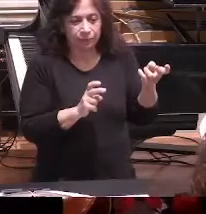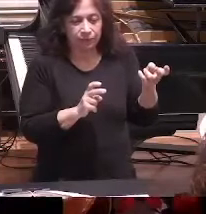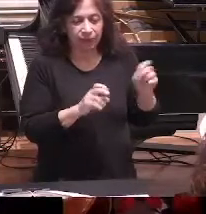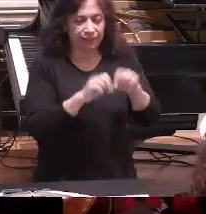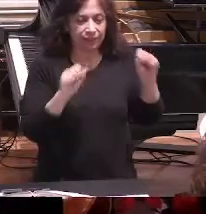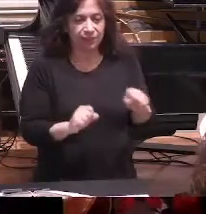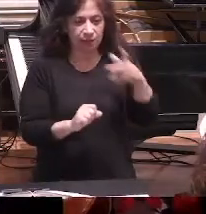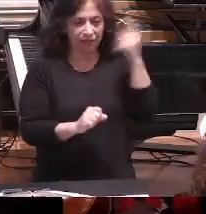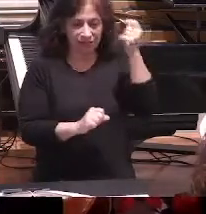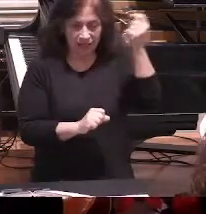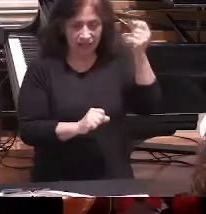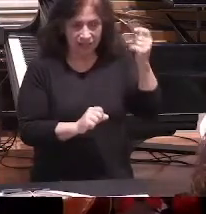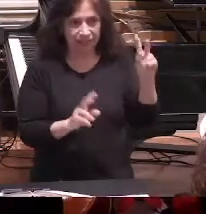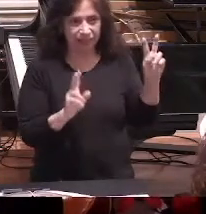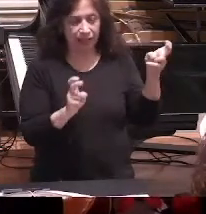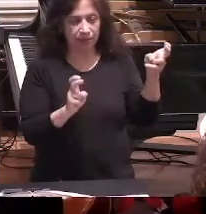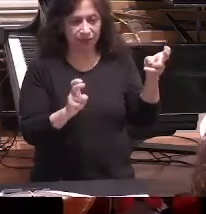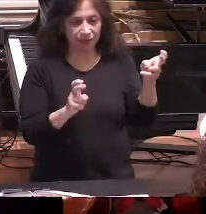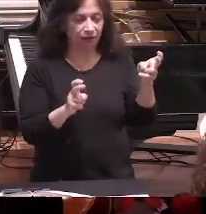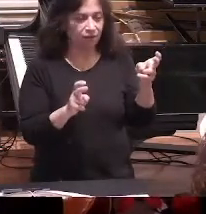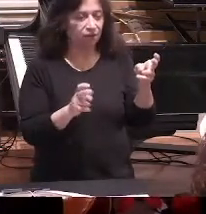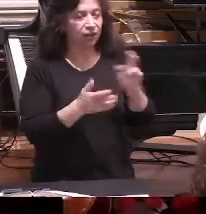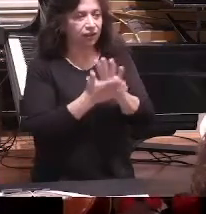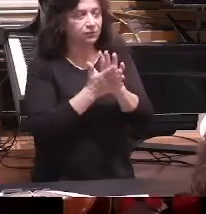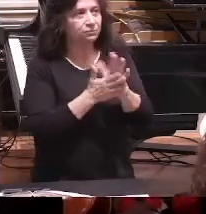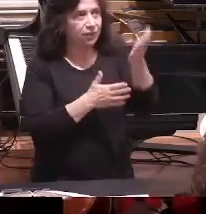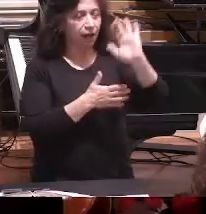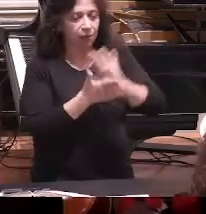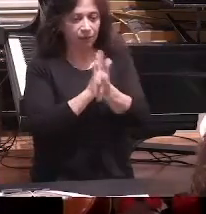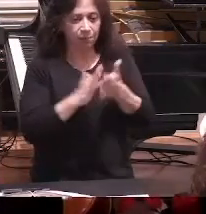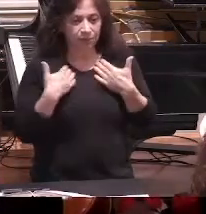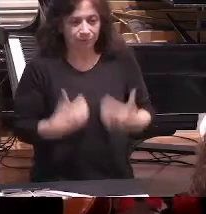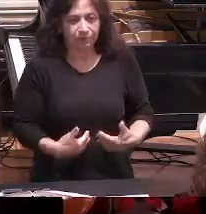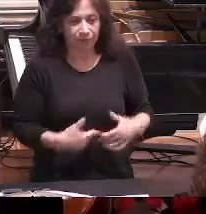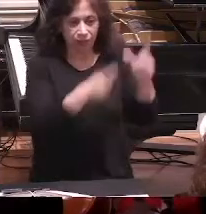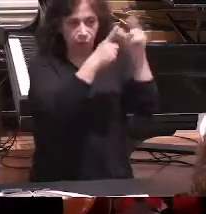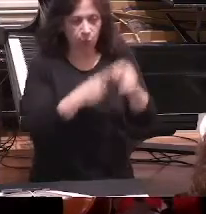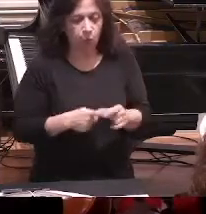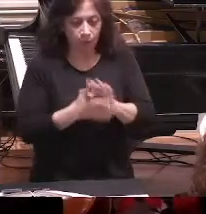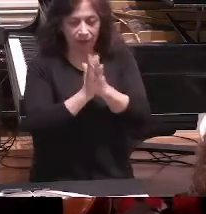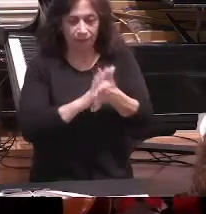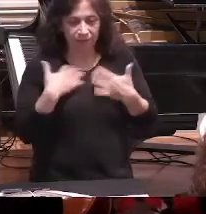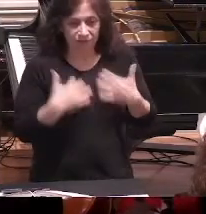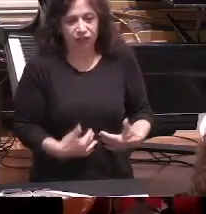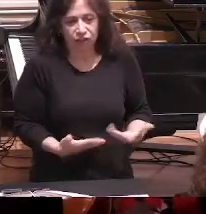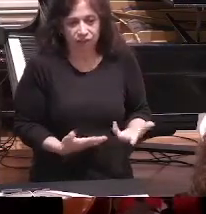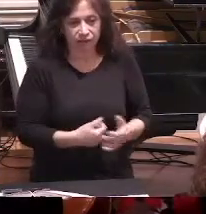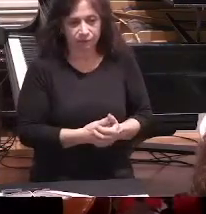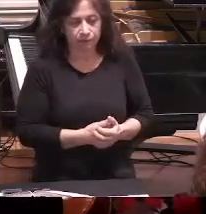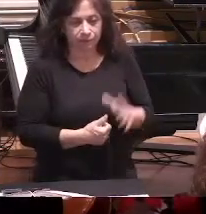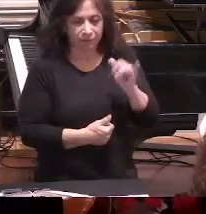systematic theology was the incarnation. The Word becomes